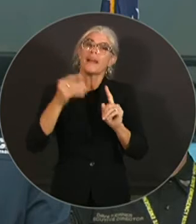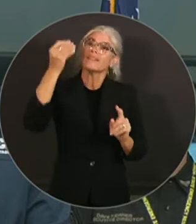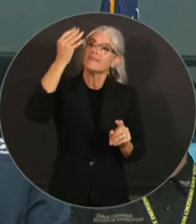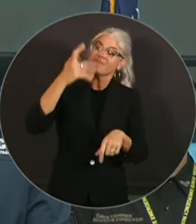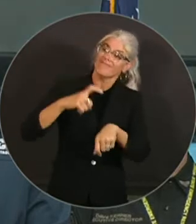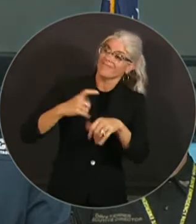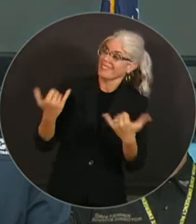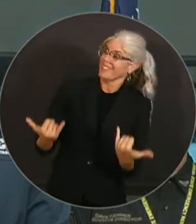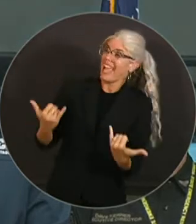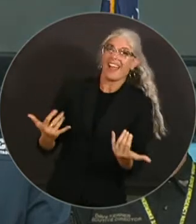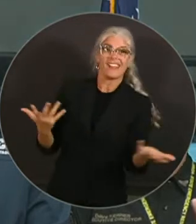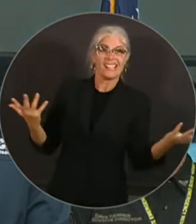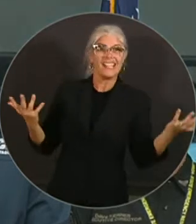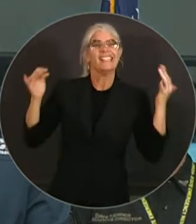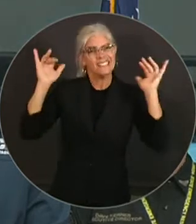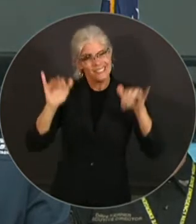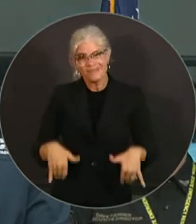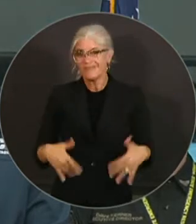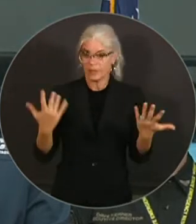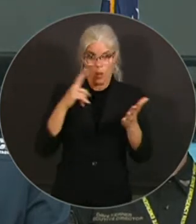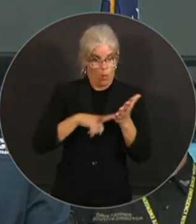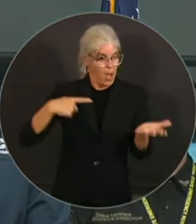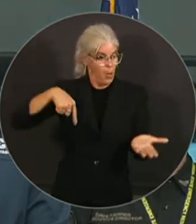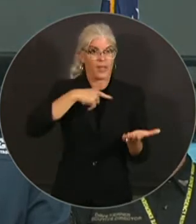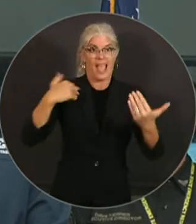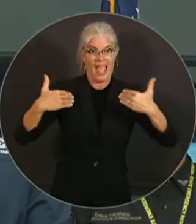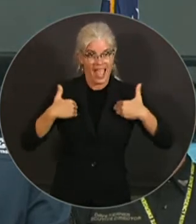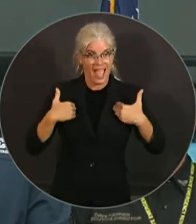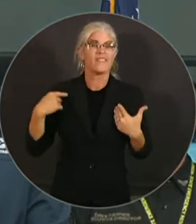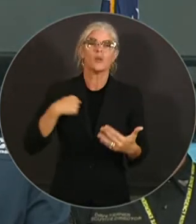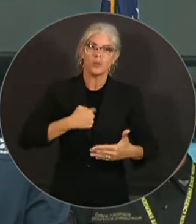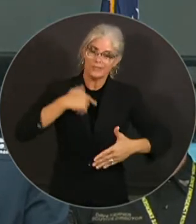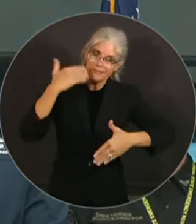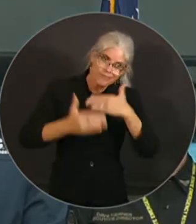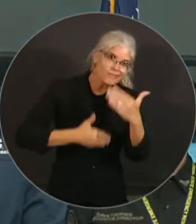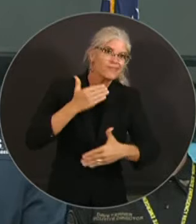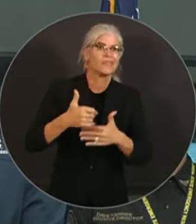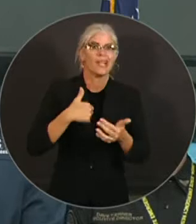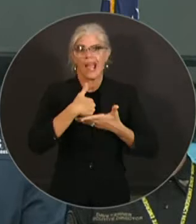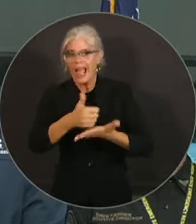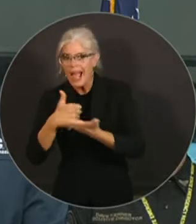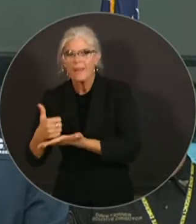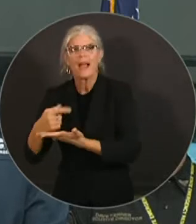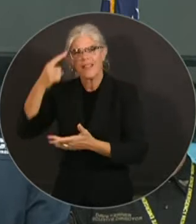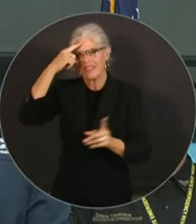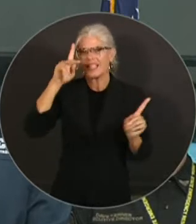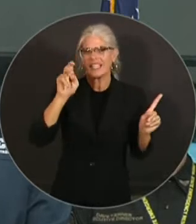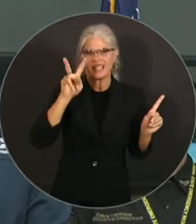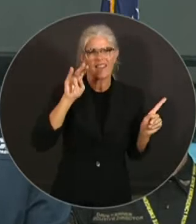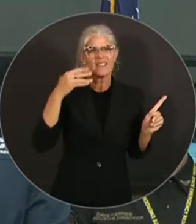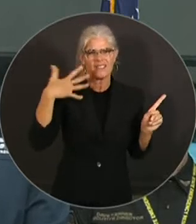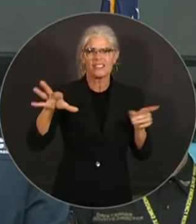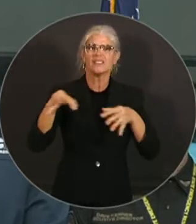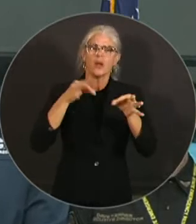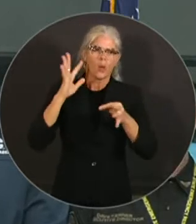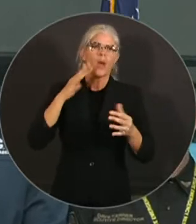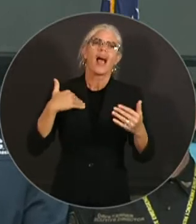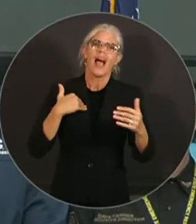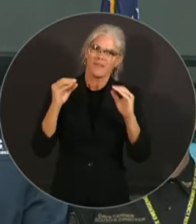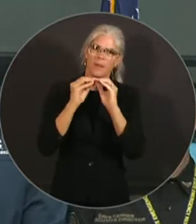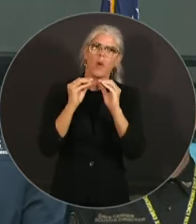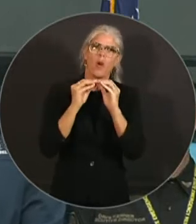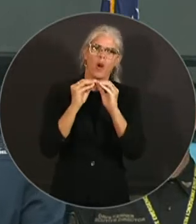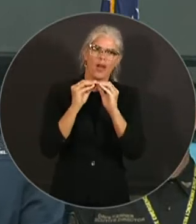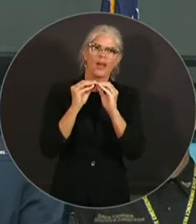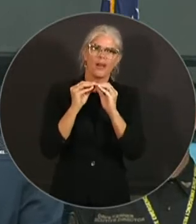just using whatever we need to do. We're going to put the resources on. But there are more. I mean, I think, Kevin, there are going to be more staged for this than